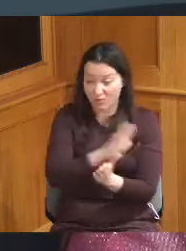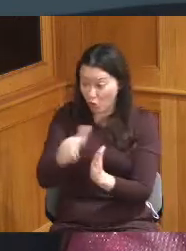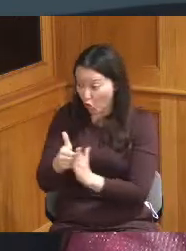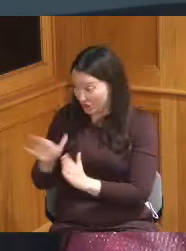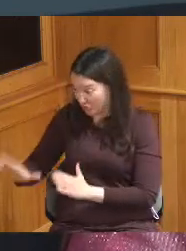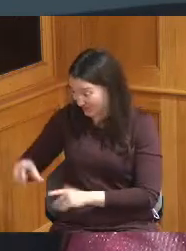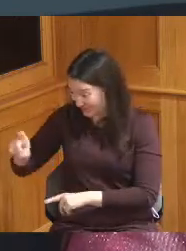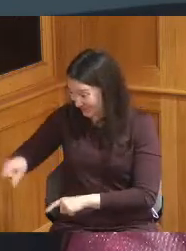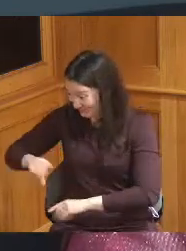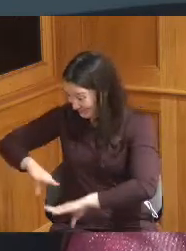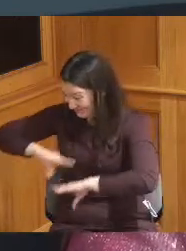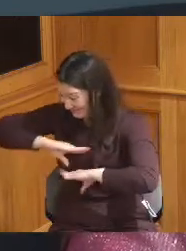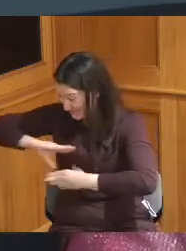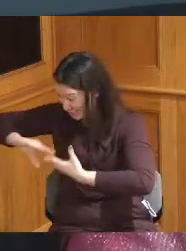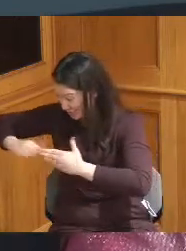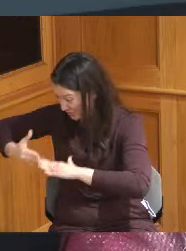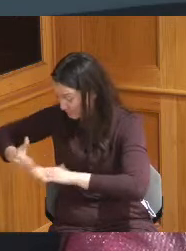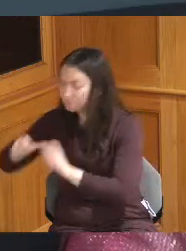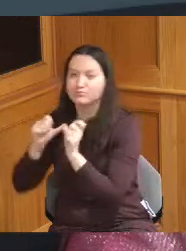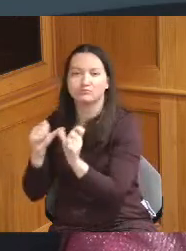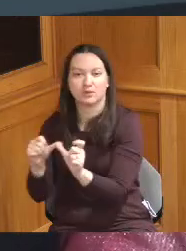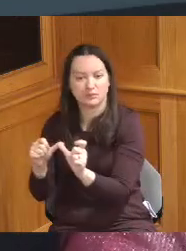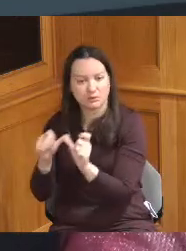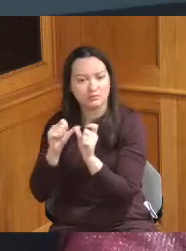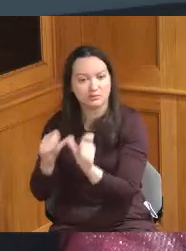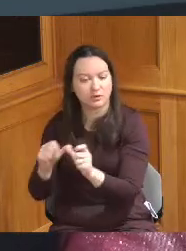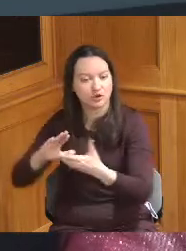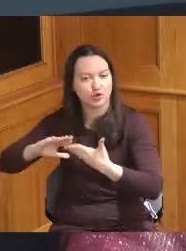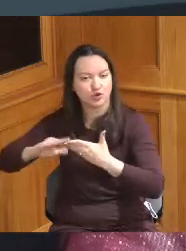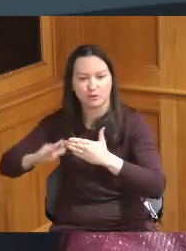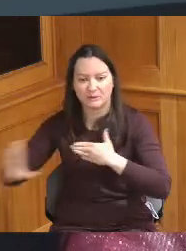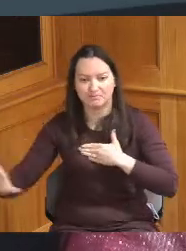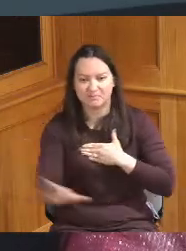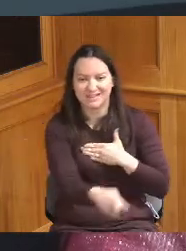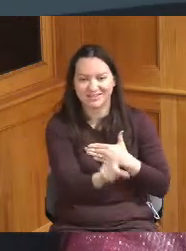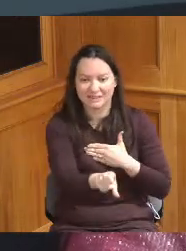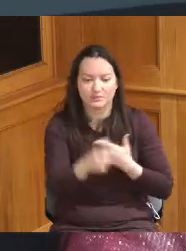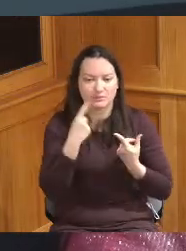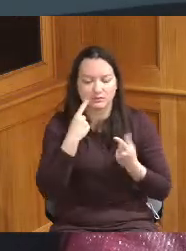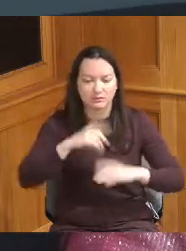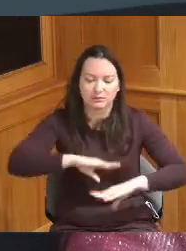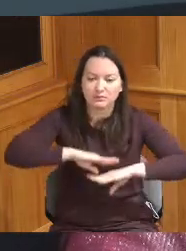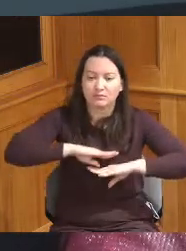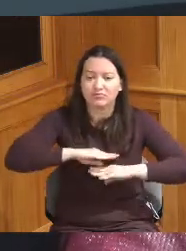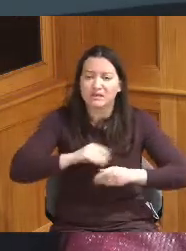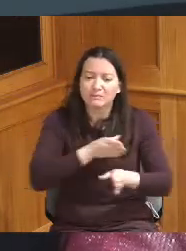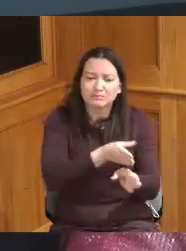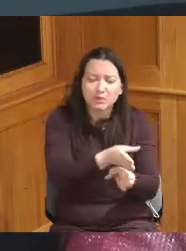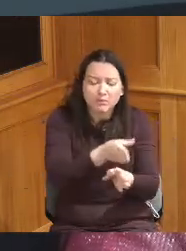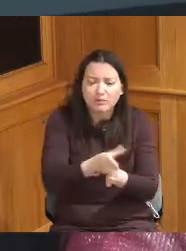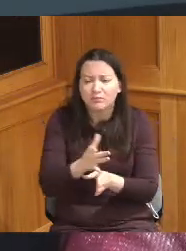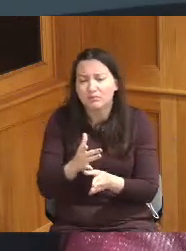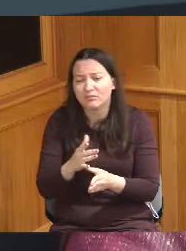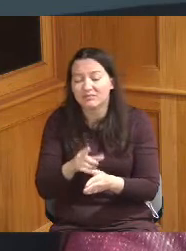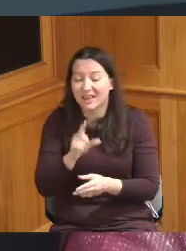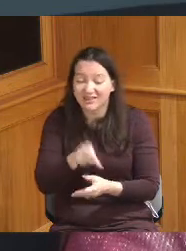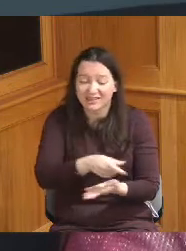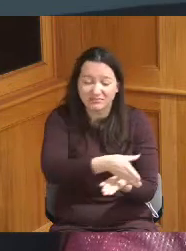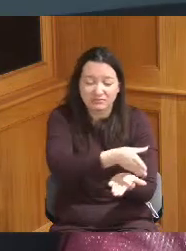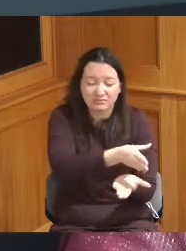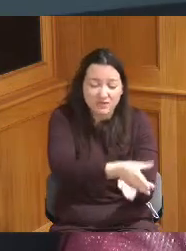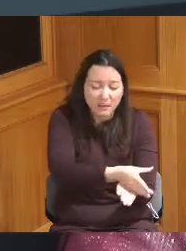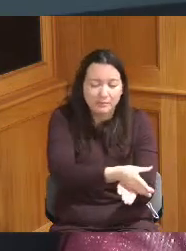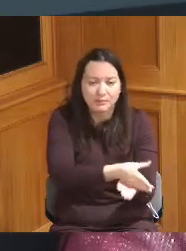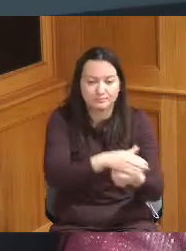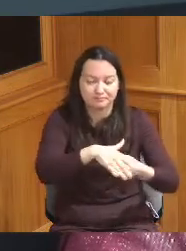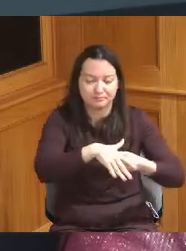our community, will continue to meet the needs of our community in any area you can think of. We're having to stop